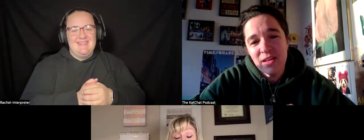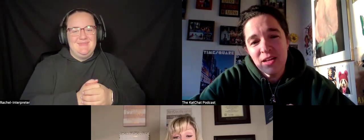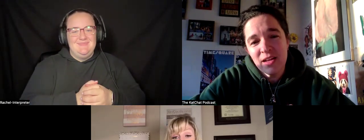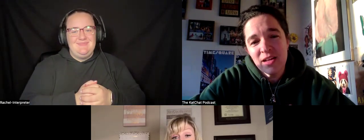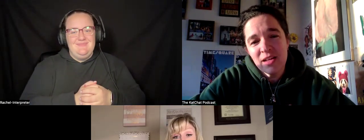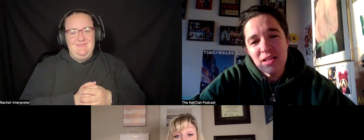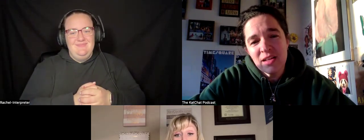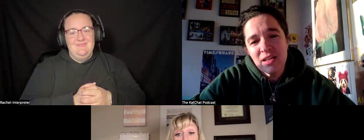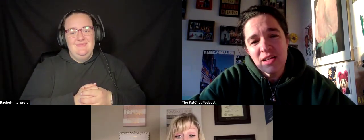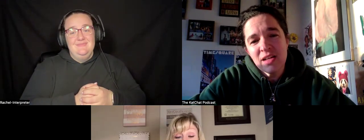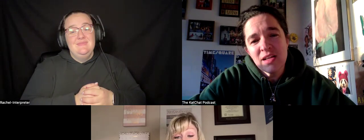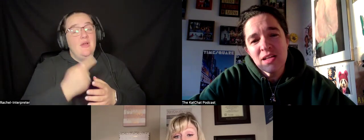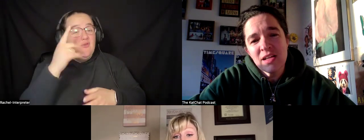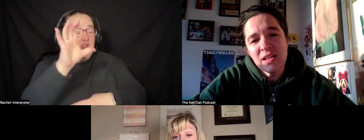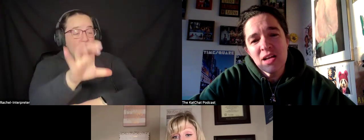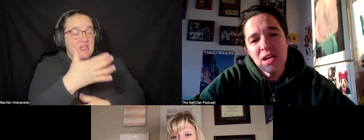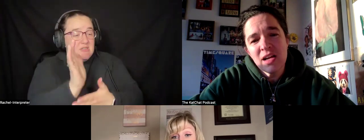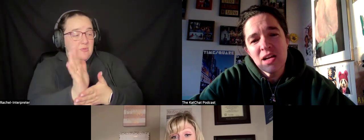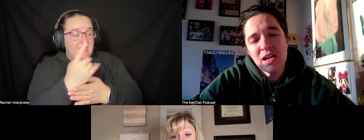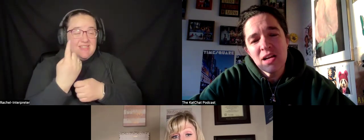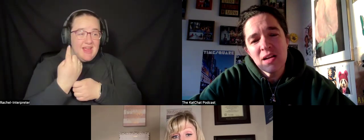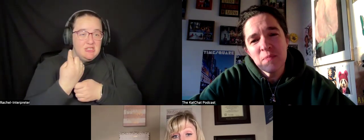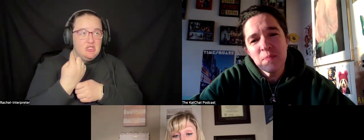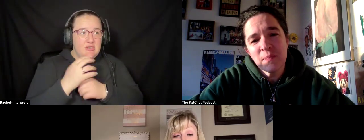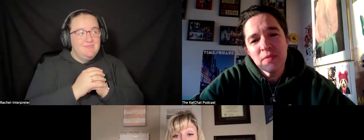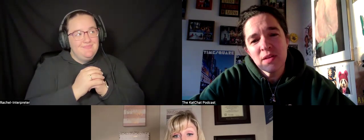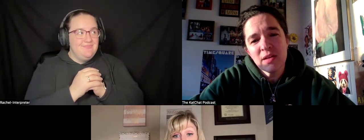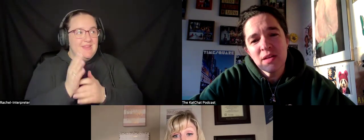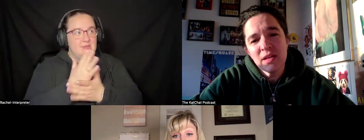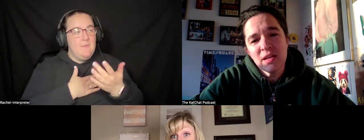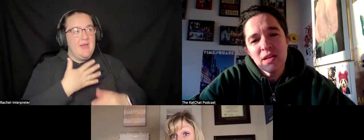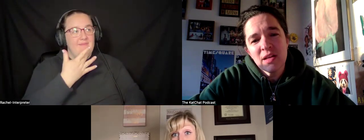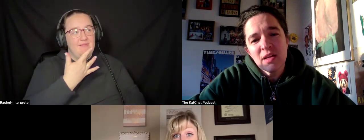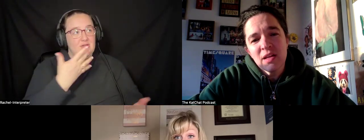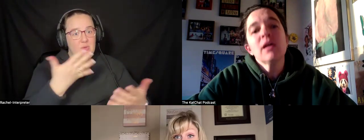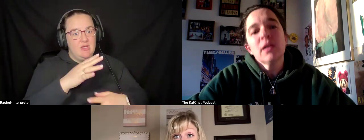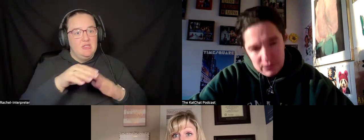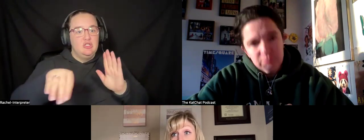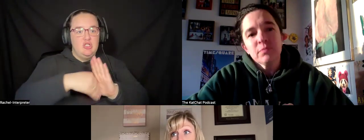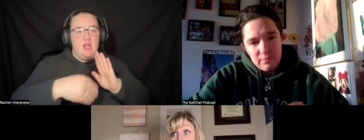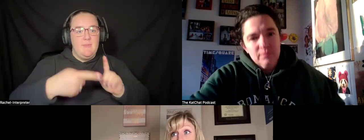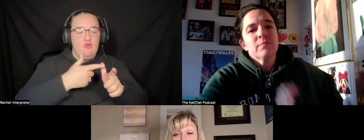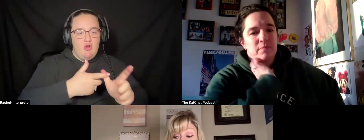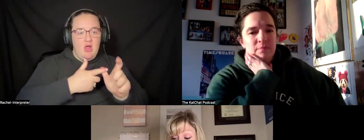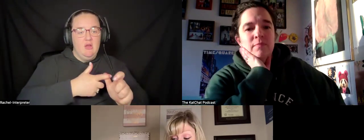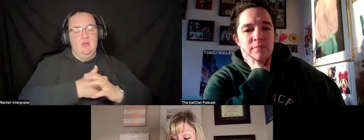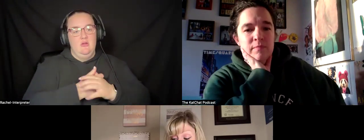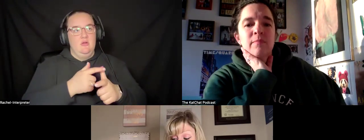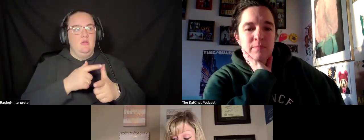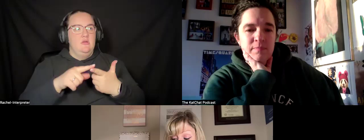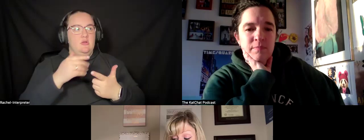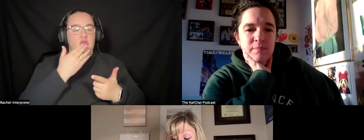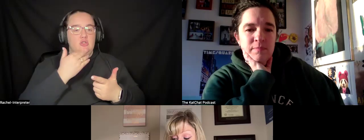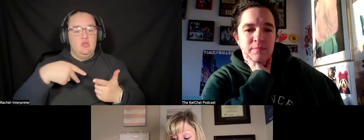for the Christmas movies last year, some of my favorites were like Jingle Bell Run, Sugar